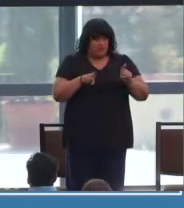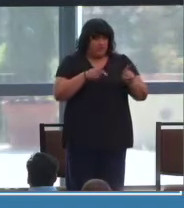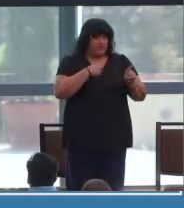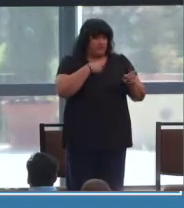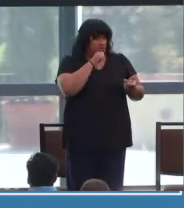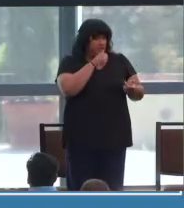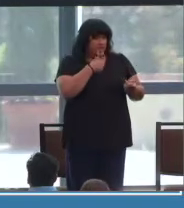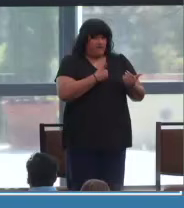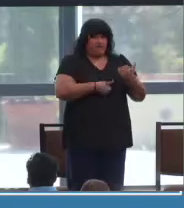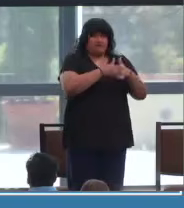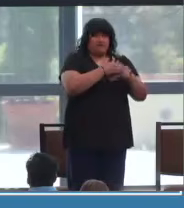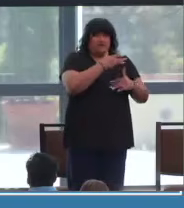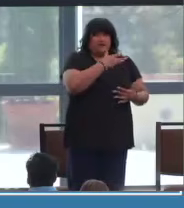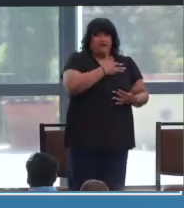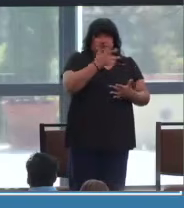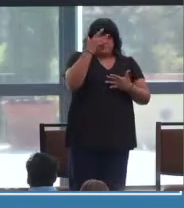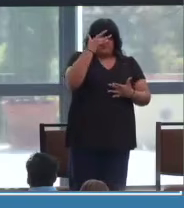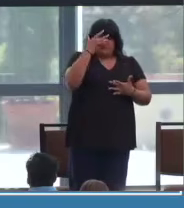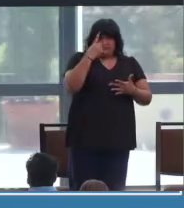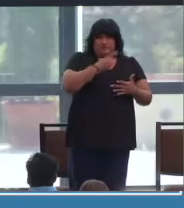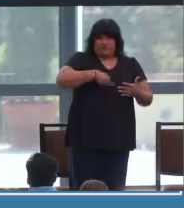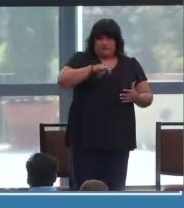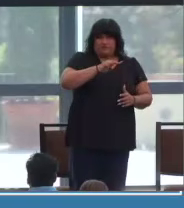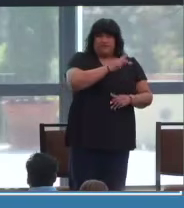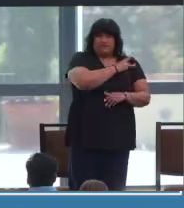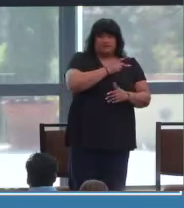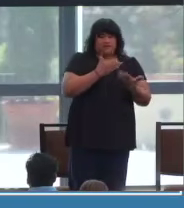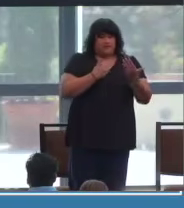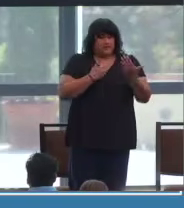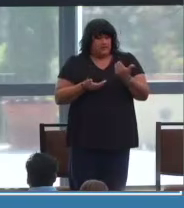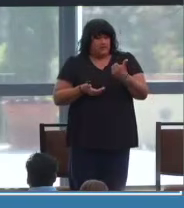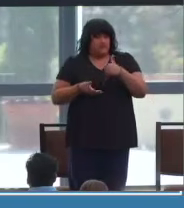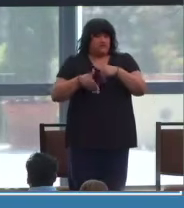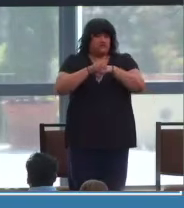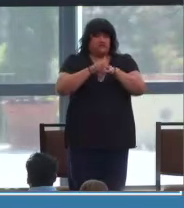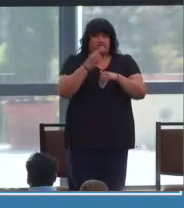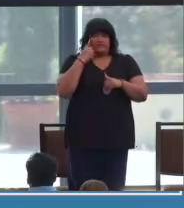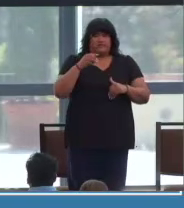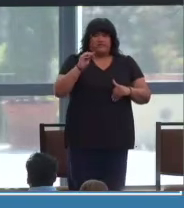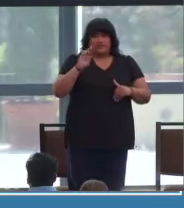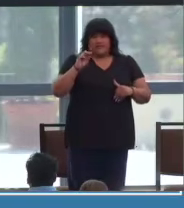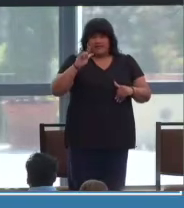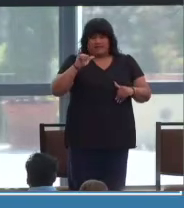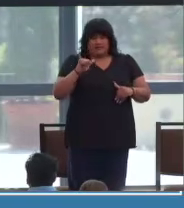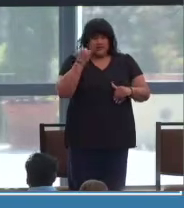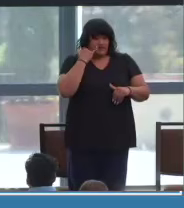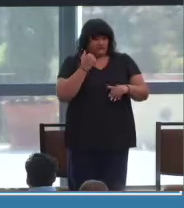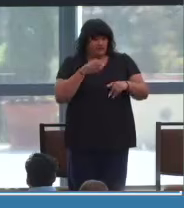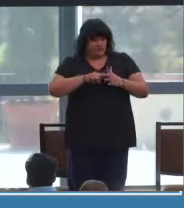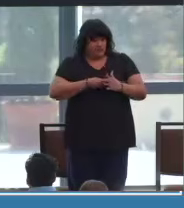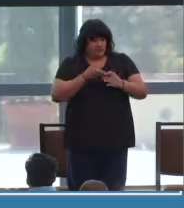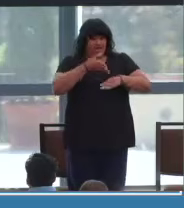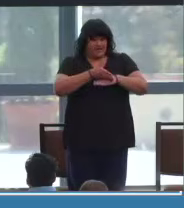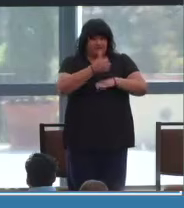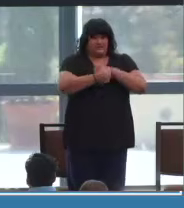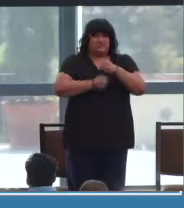who started that, maybe even a decreased risk of mortality. But if you started after 10 years, then that's when you started to see